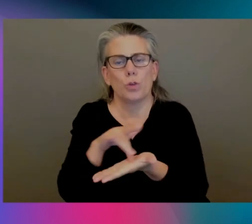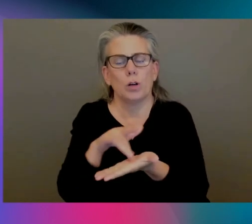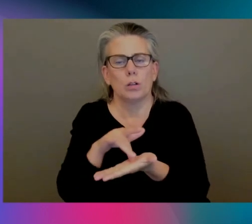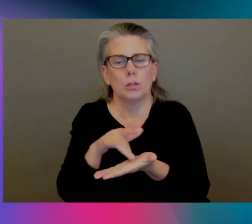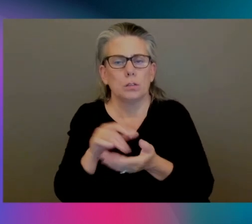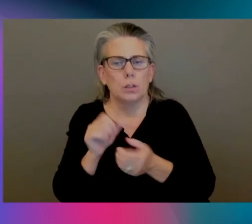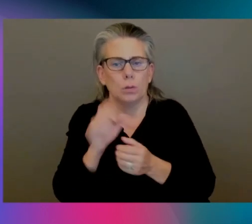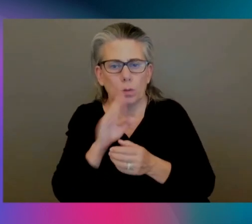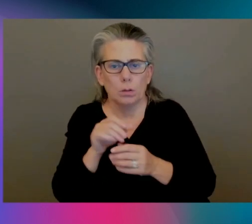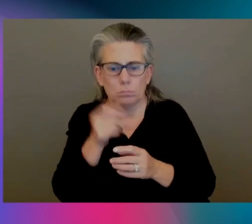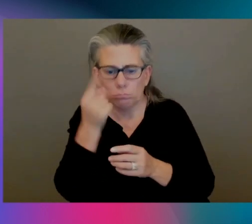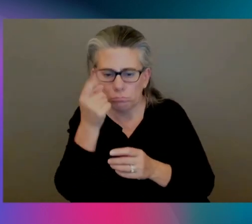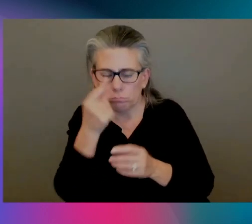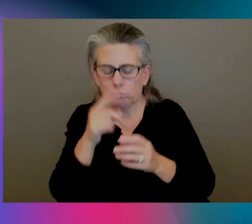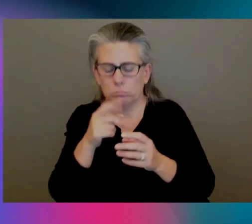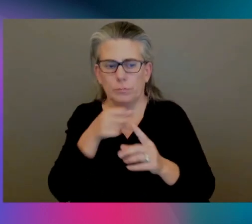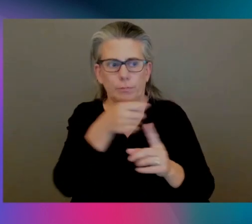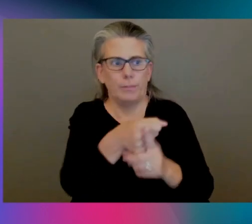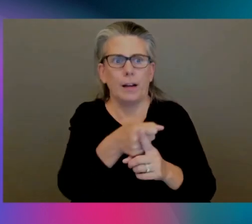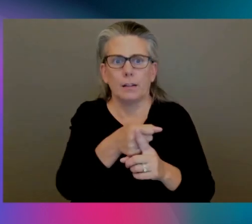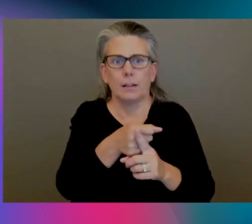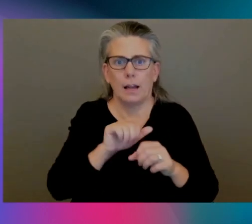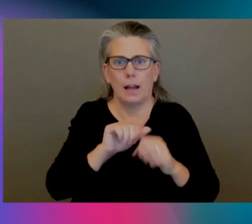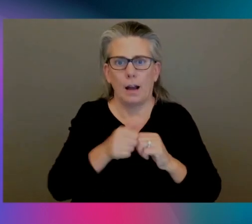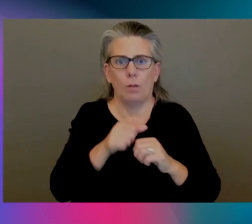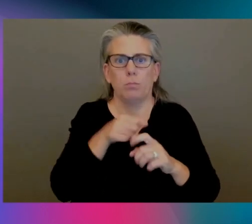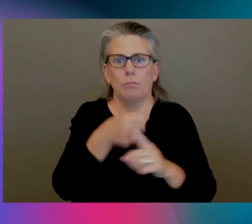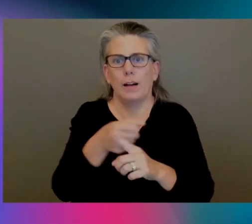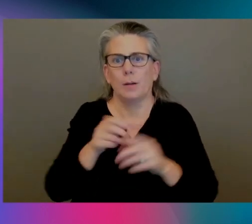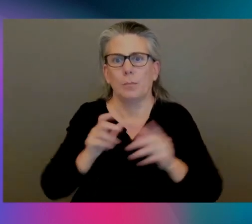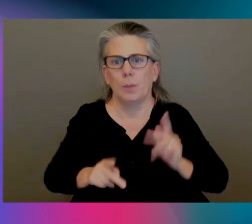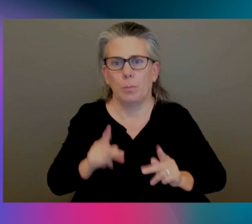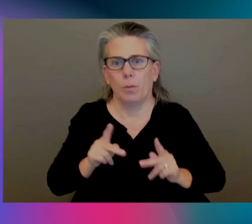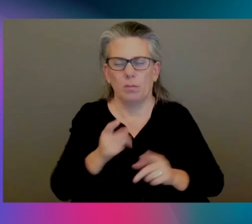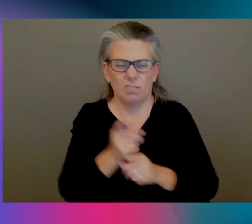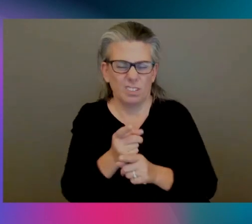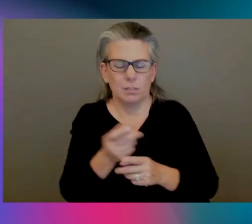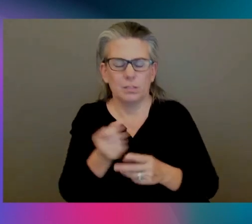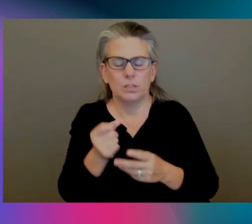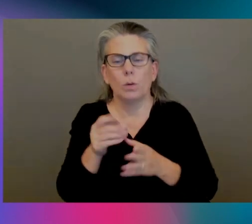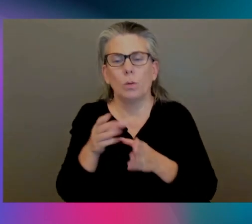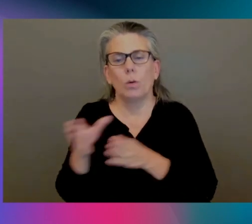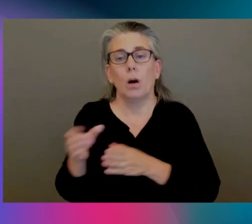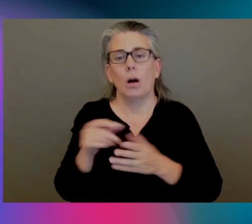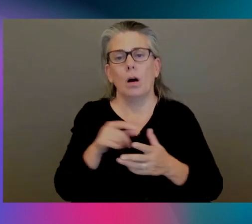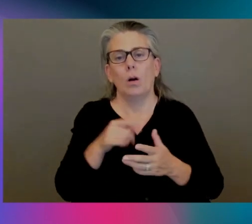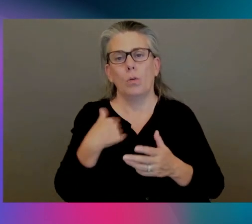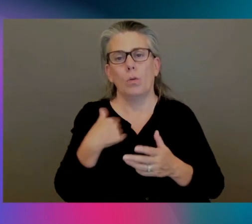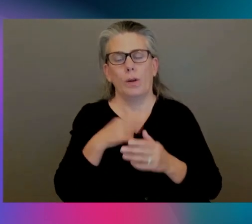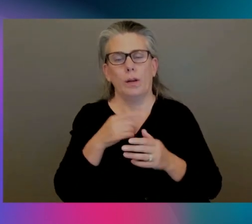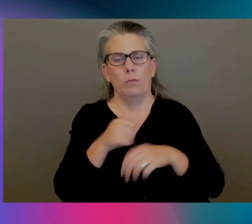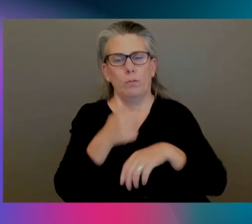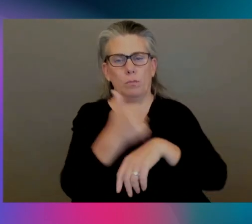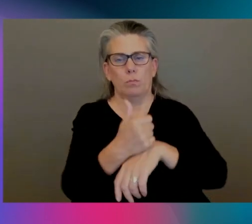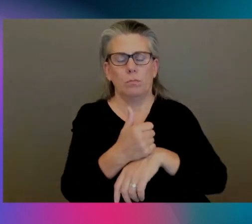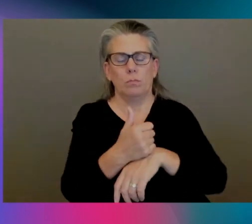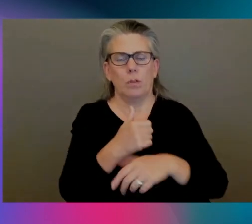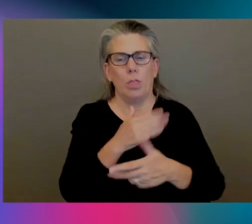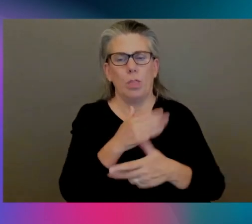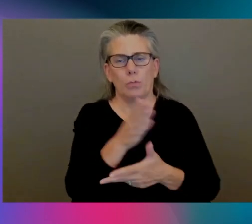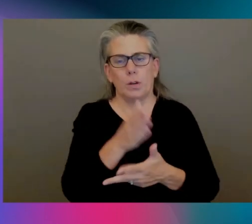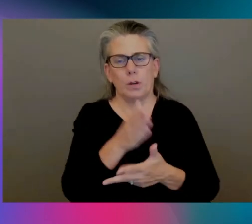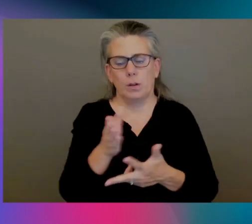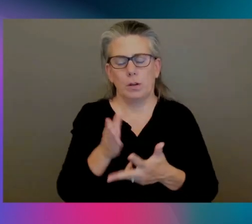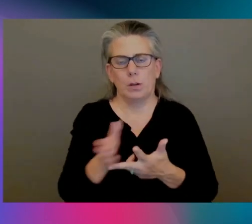at the sort of way that data is ingested, we've actually released 3 separate delivery mechanisms in the data